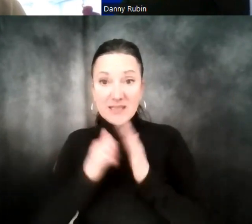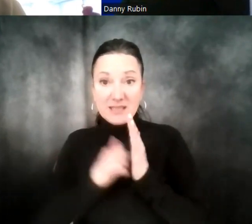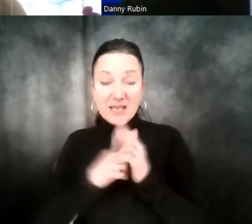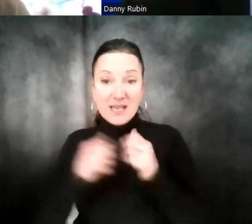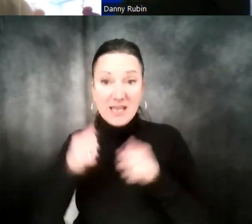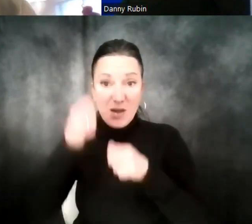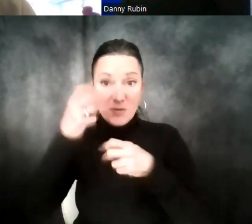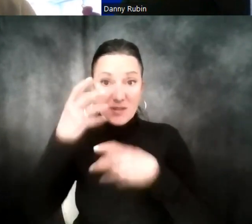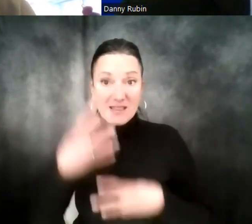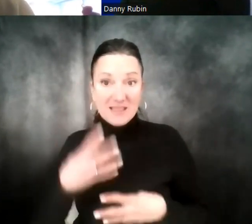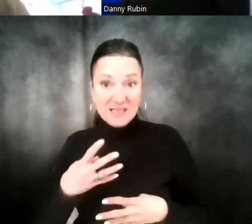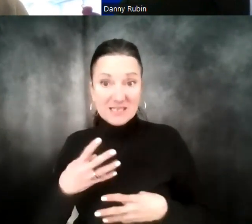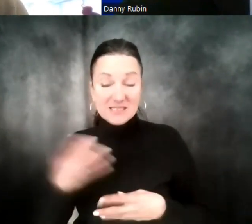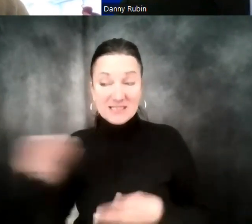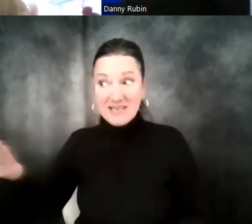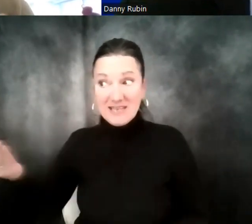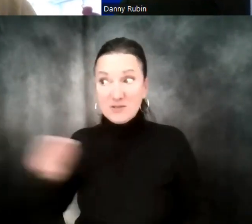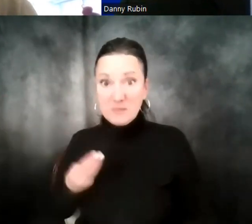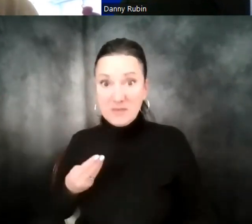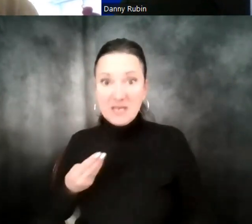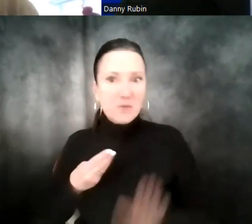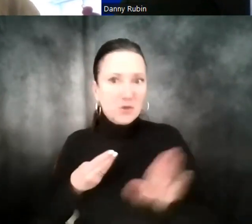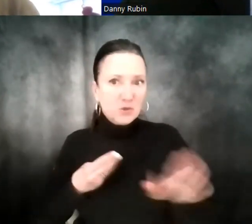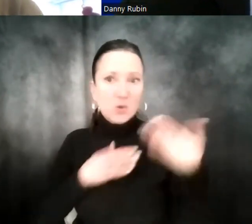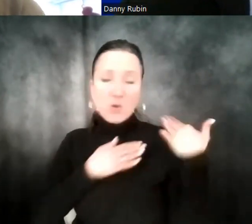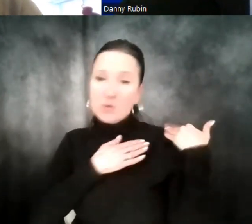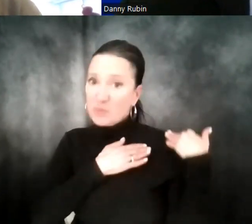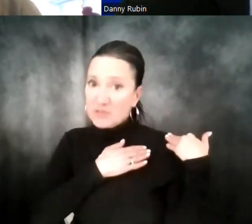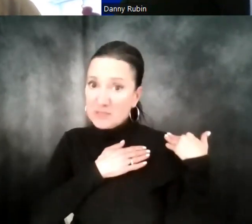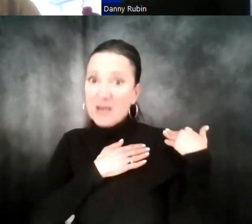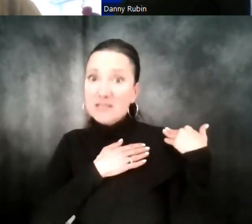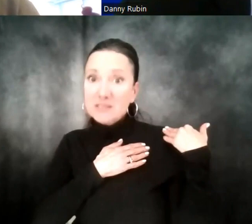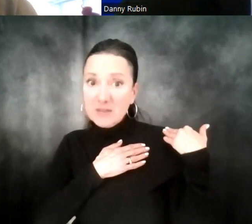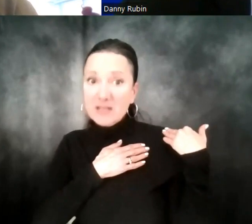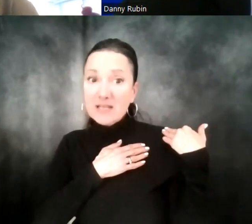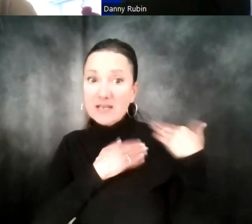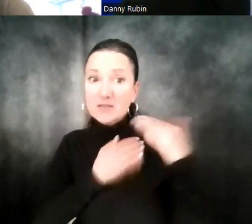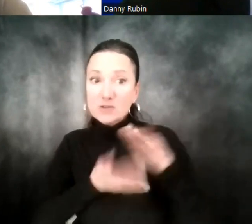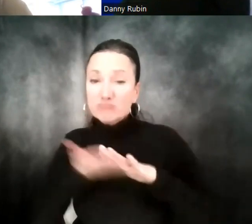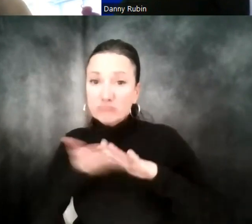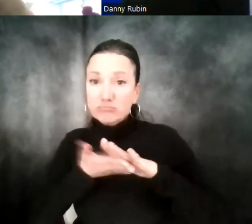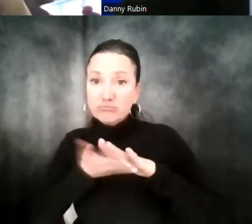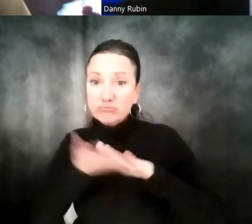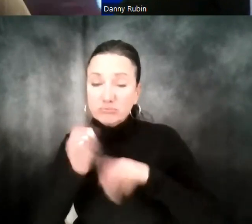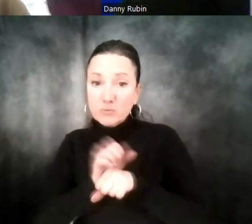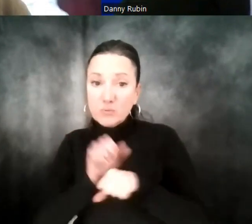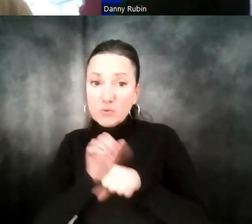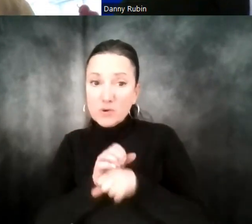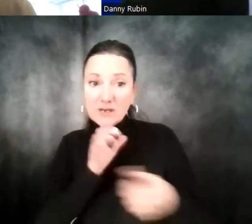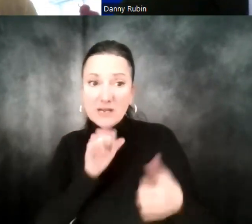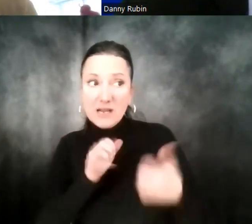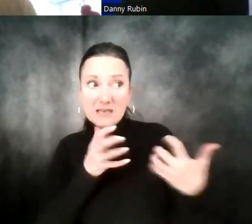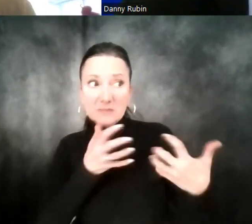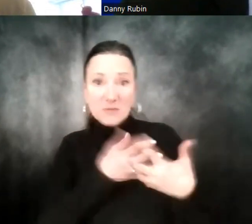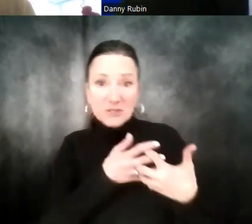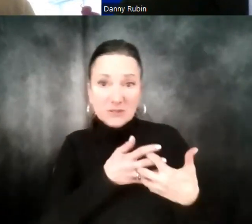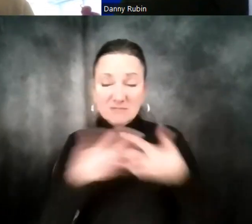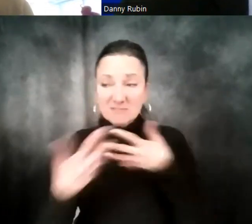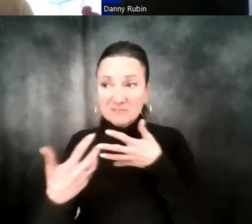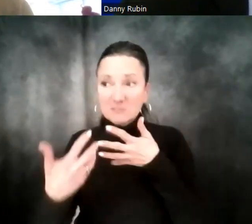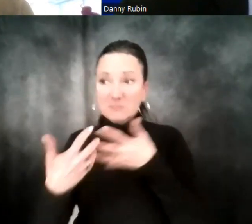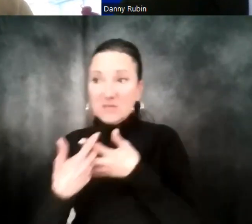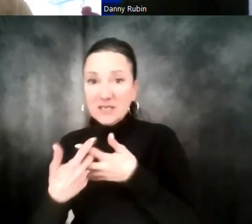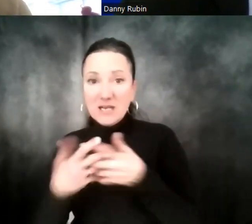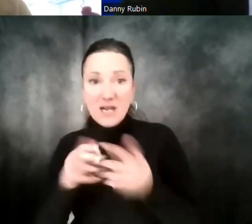business happen and continue to scale it. You have a lot of, like, teammates you can lean on in terms of, like, what works best with them and how you can maybe apply it to how you approach your